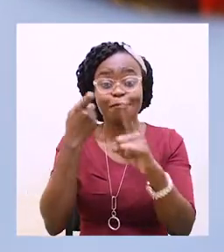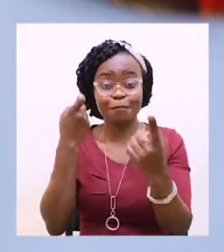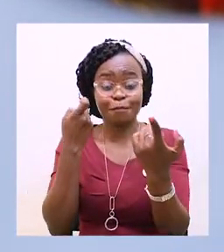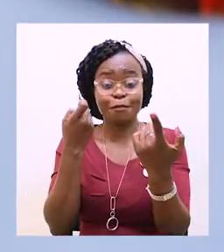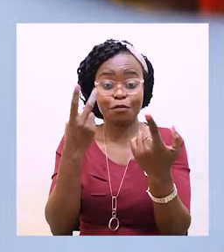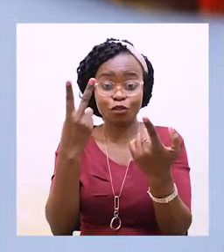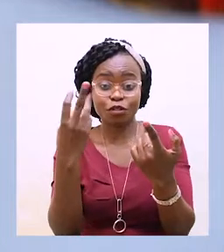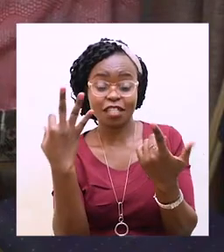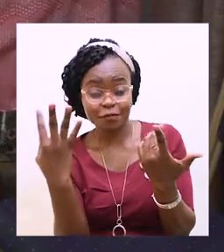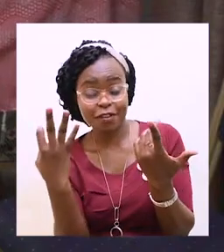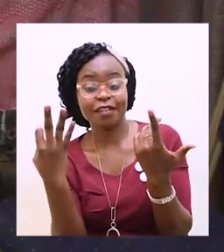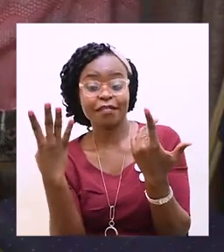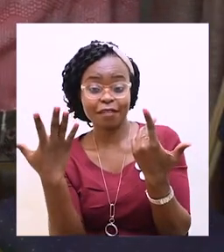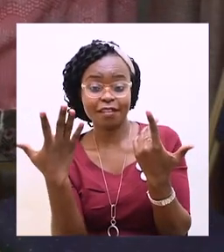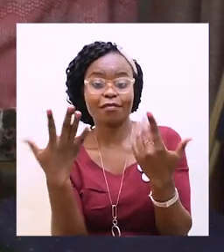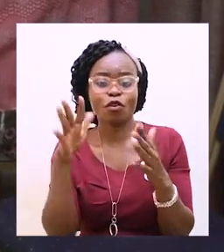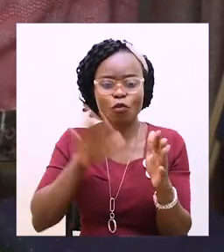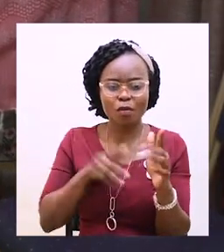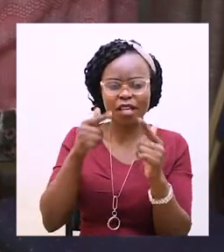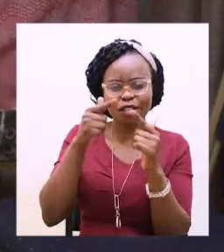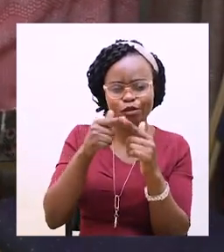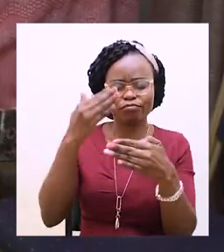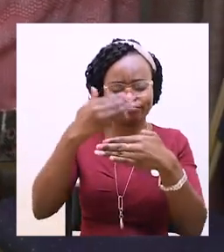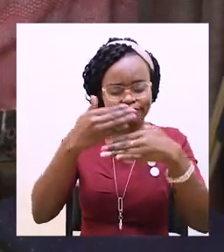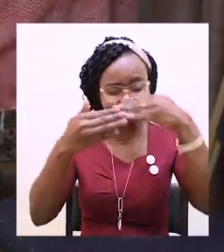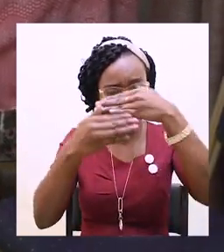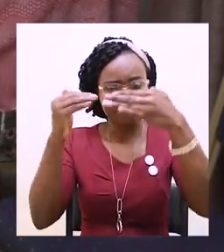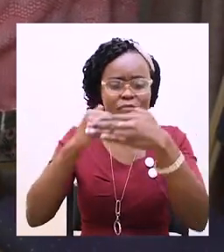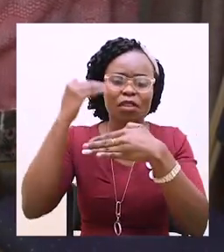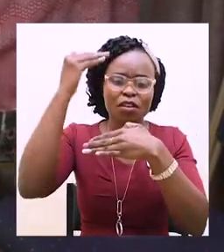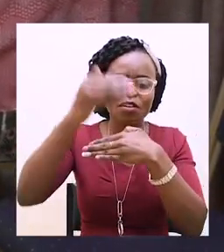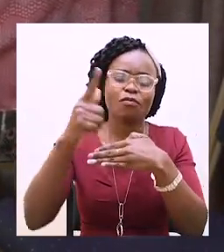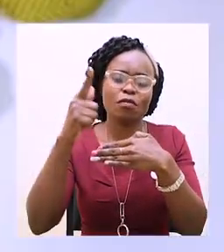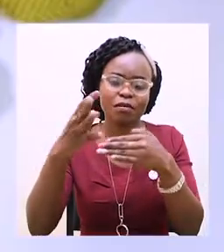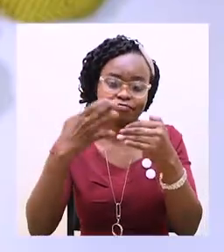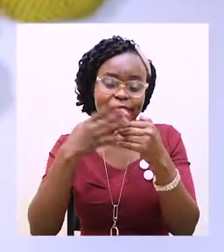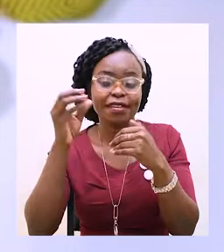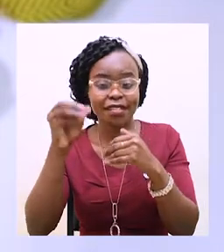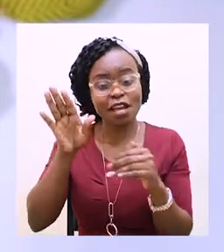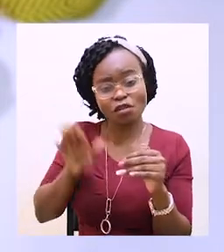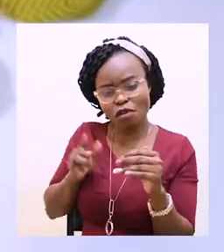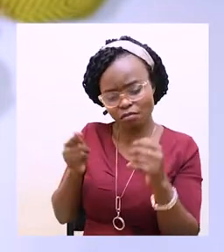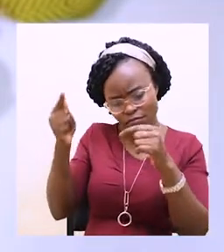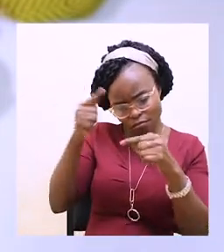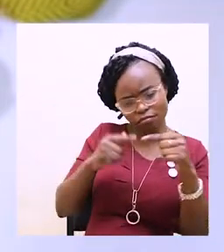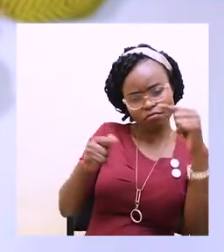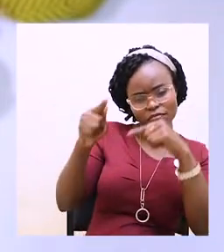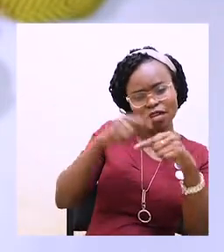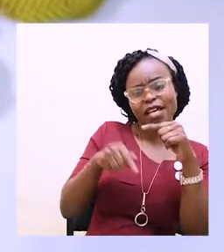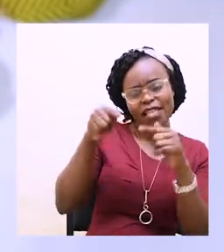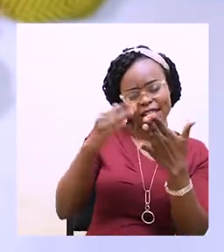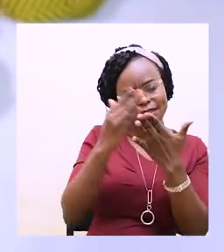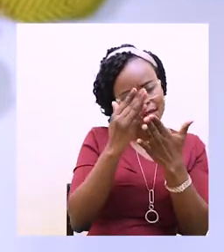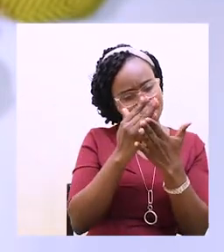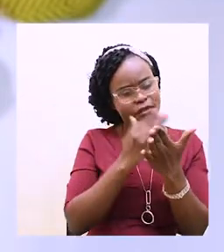as 25 women to actually building to over 180 women who have come out of the AFMA program and